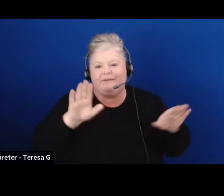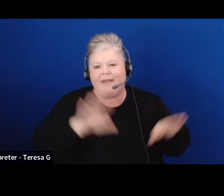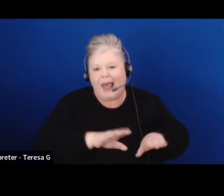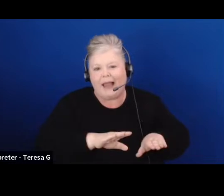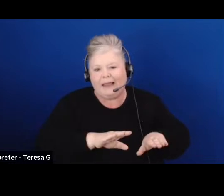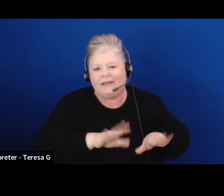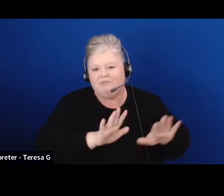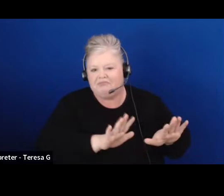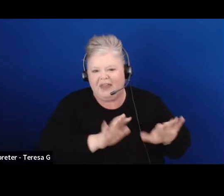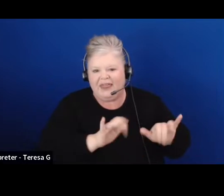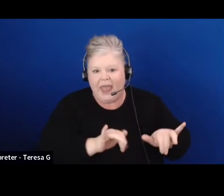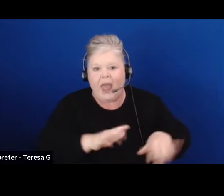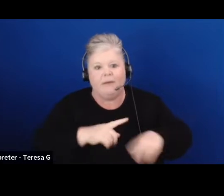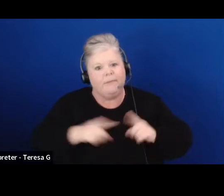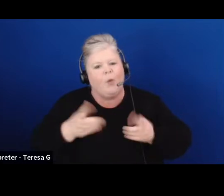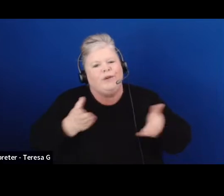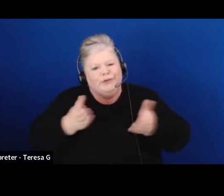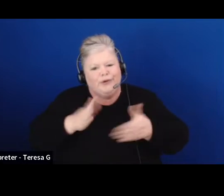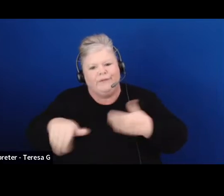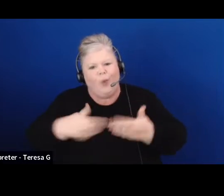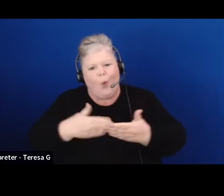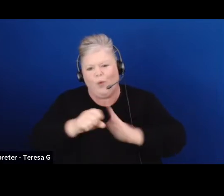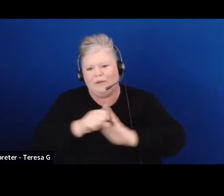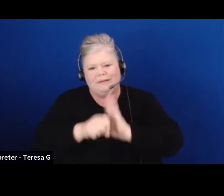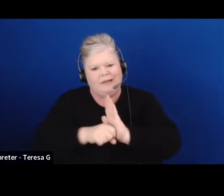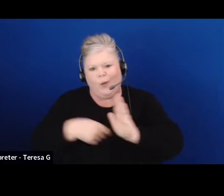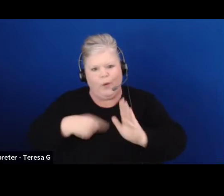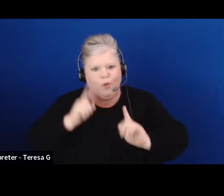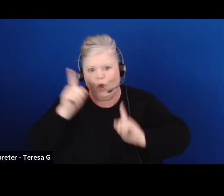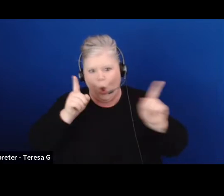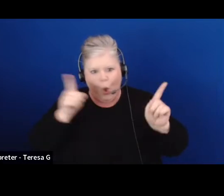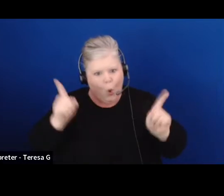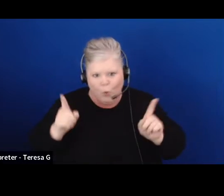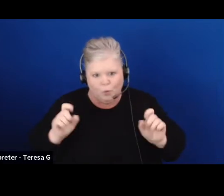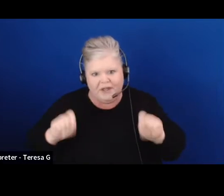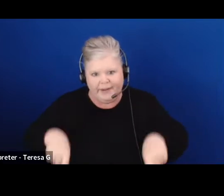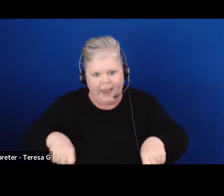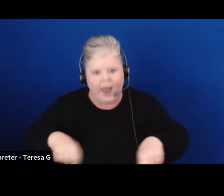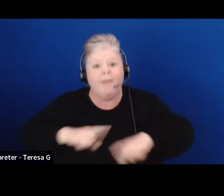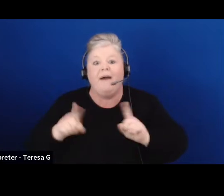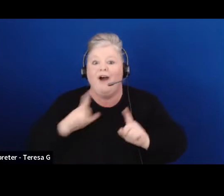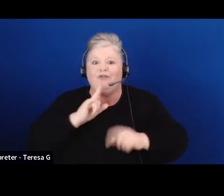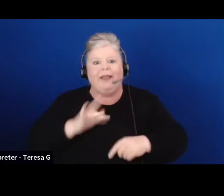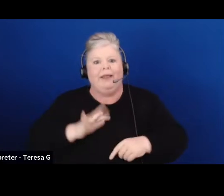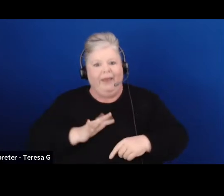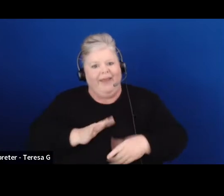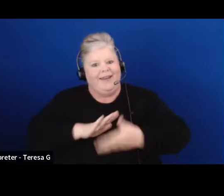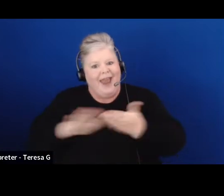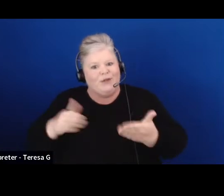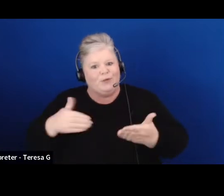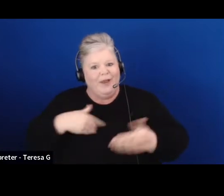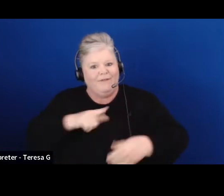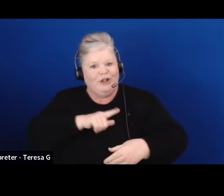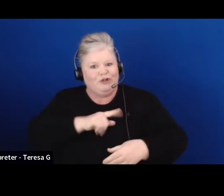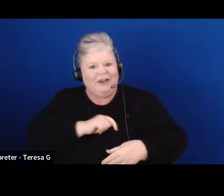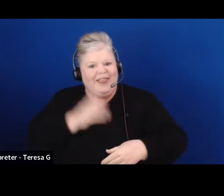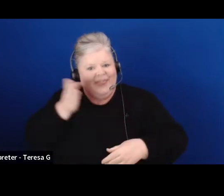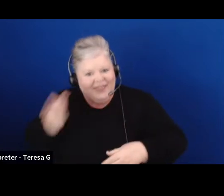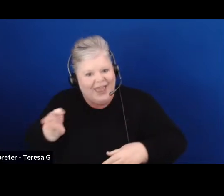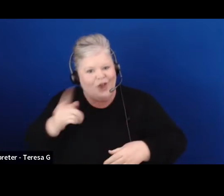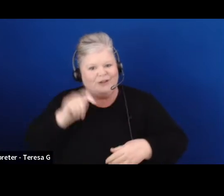Valley of the Sun, but we serve the whole state. We will go anywhere in the state, but it's really great to have Latrina in